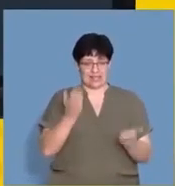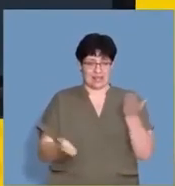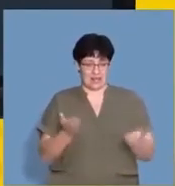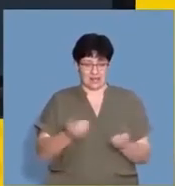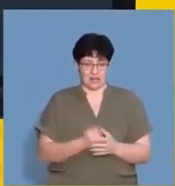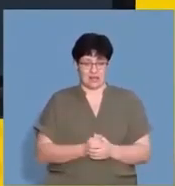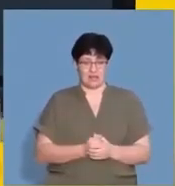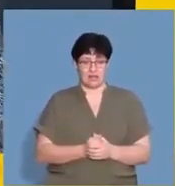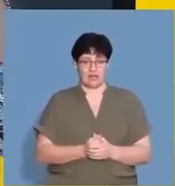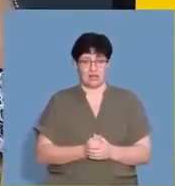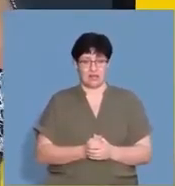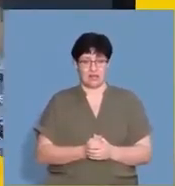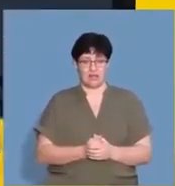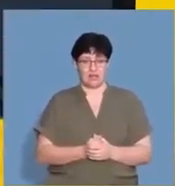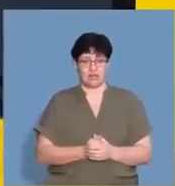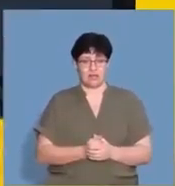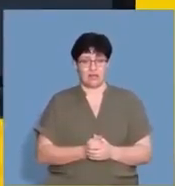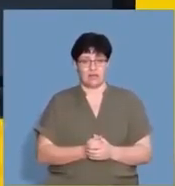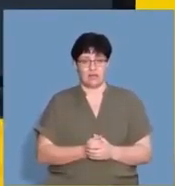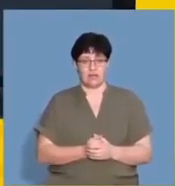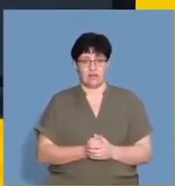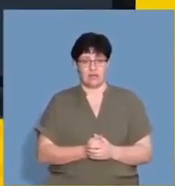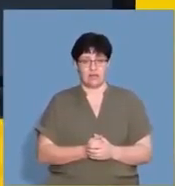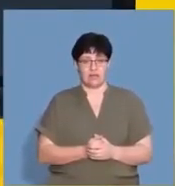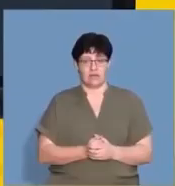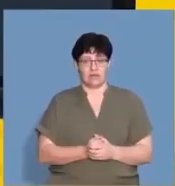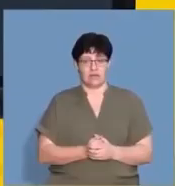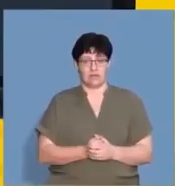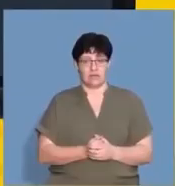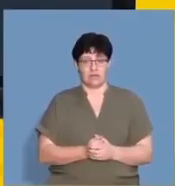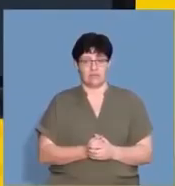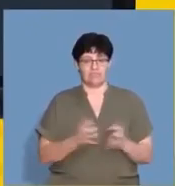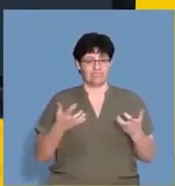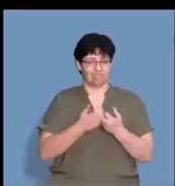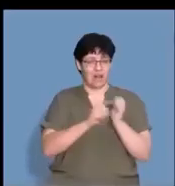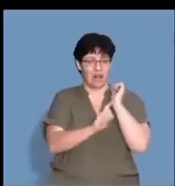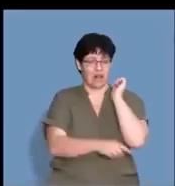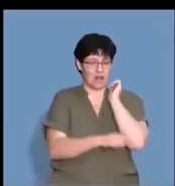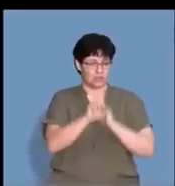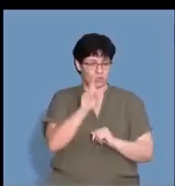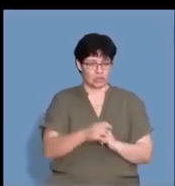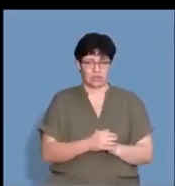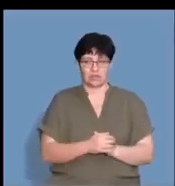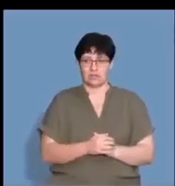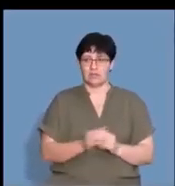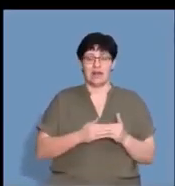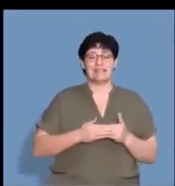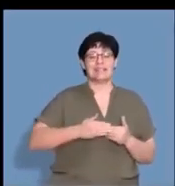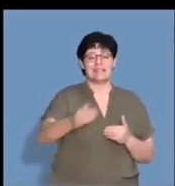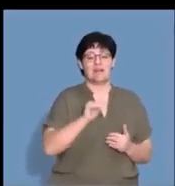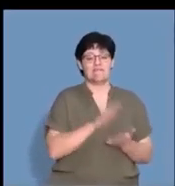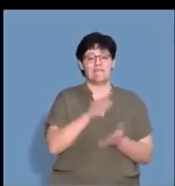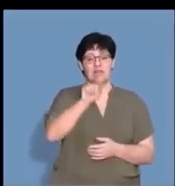scale. Okay, I'm going to try to see if I can fit in the last question. What would the distance